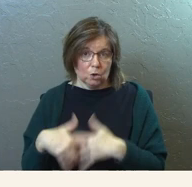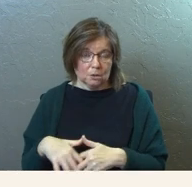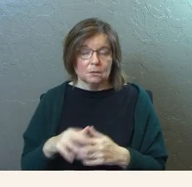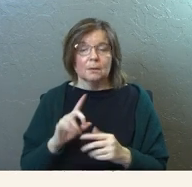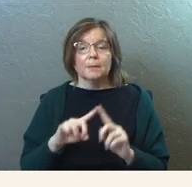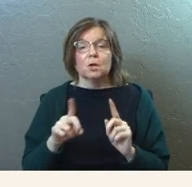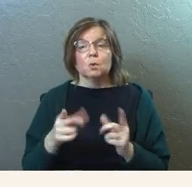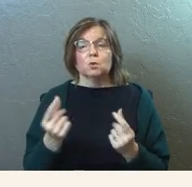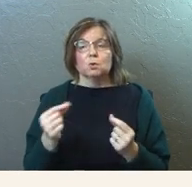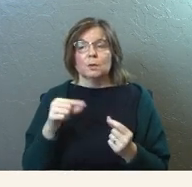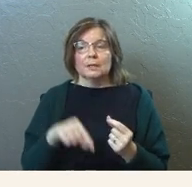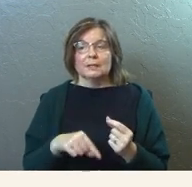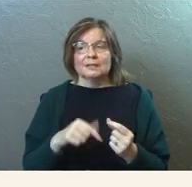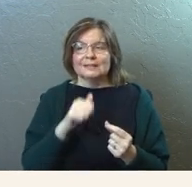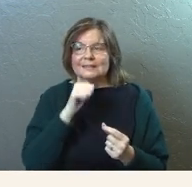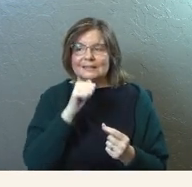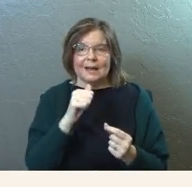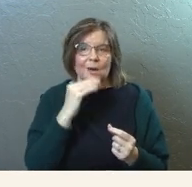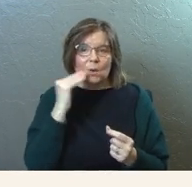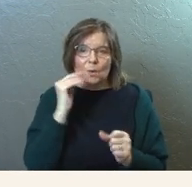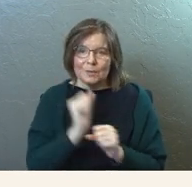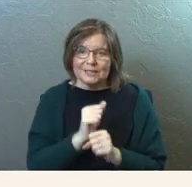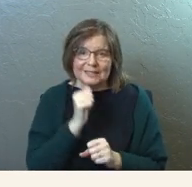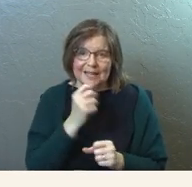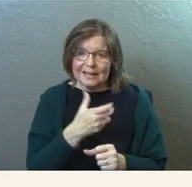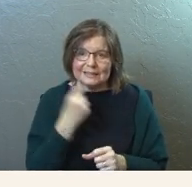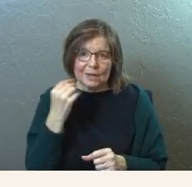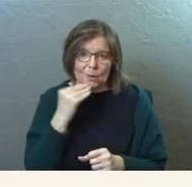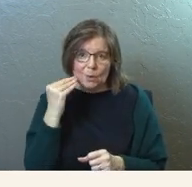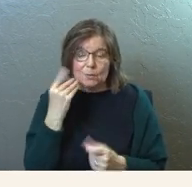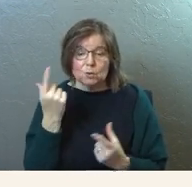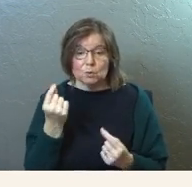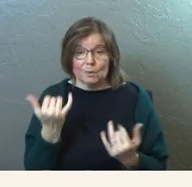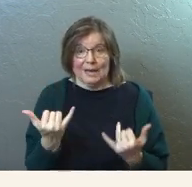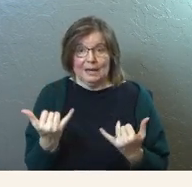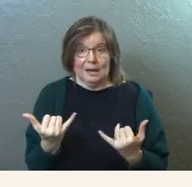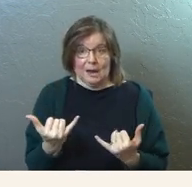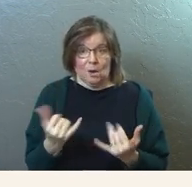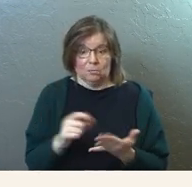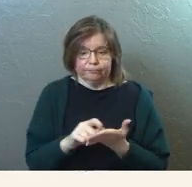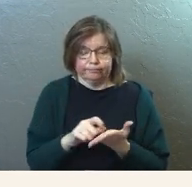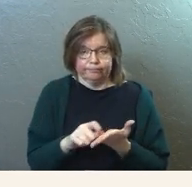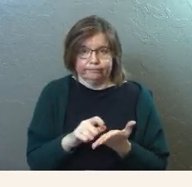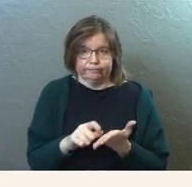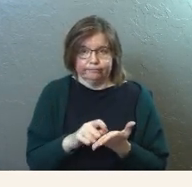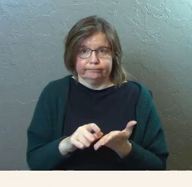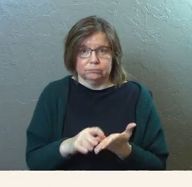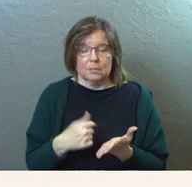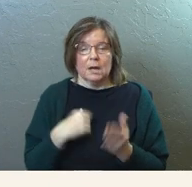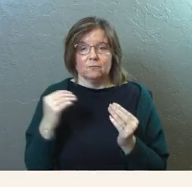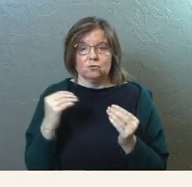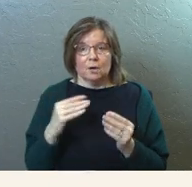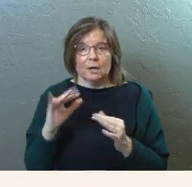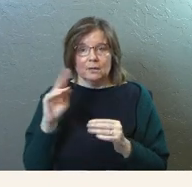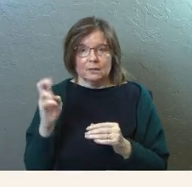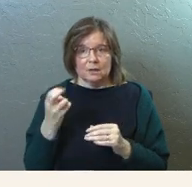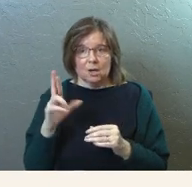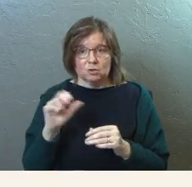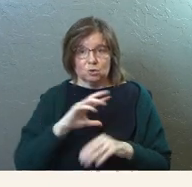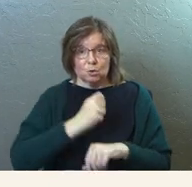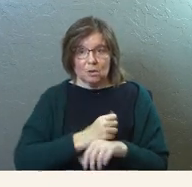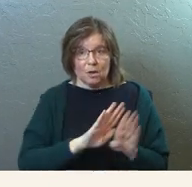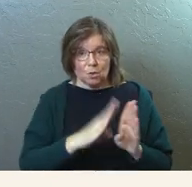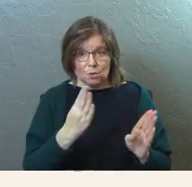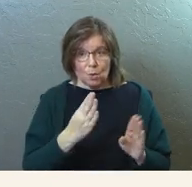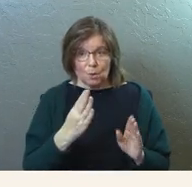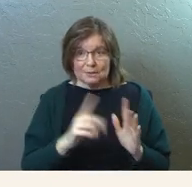work. But you're going to do this. It's not homework because you're not going to take it home. You're going to do it right here. I've instructed the ushers to lock the